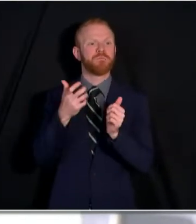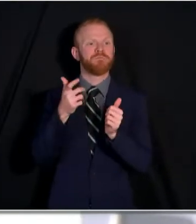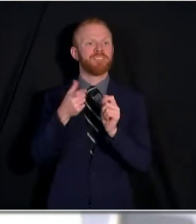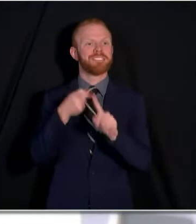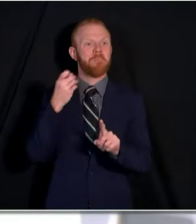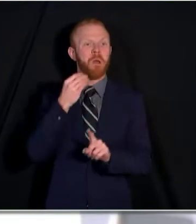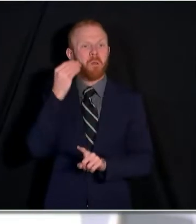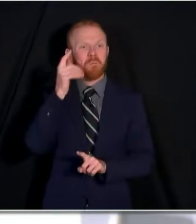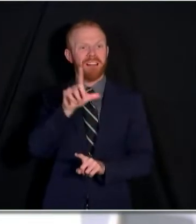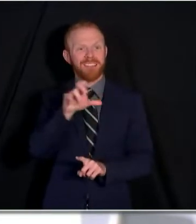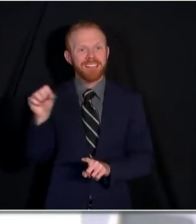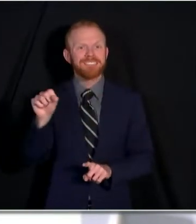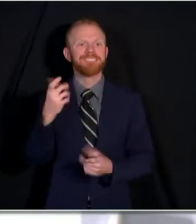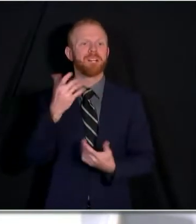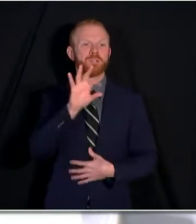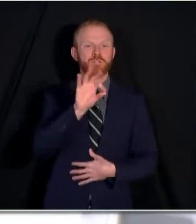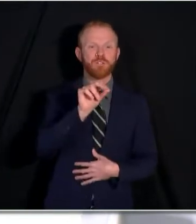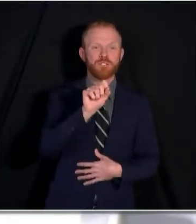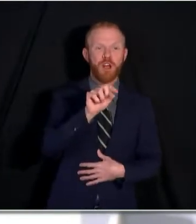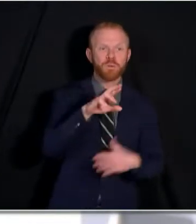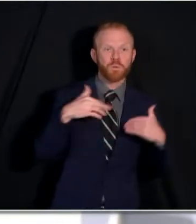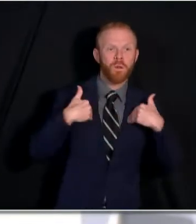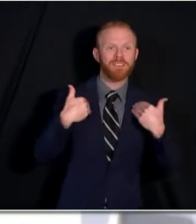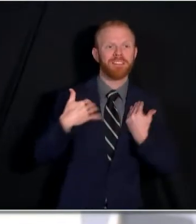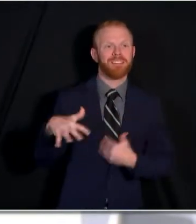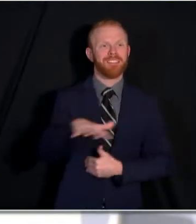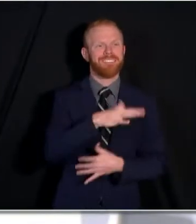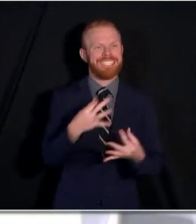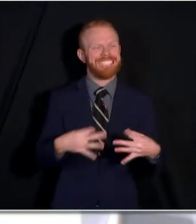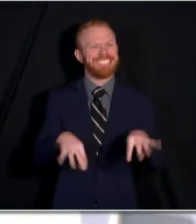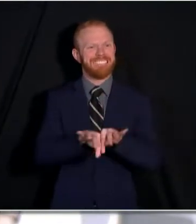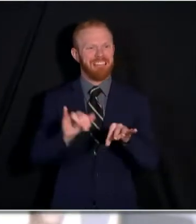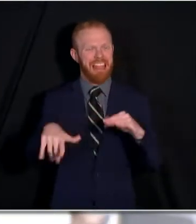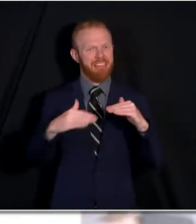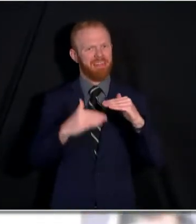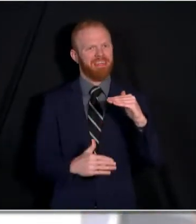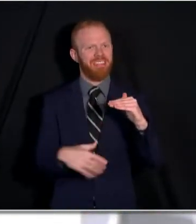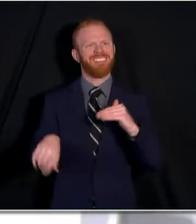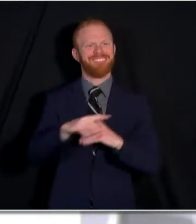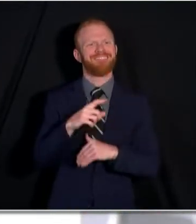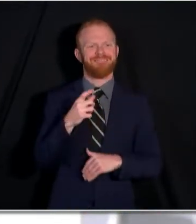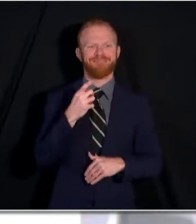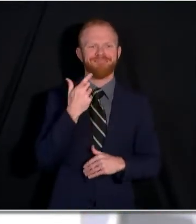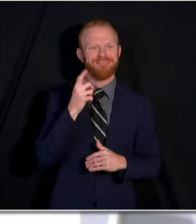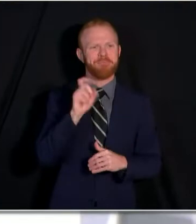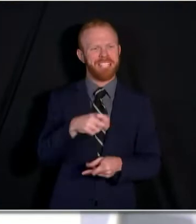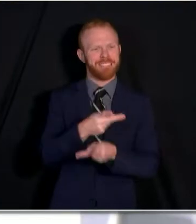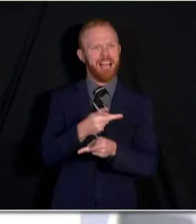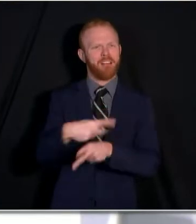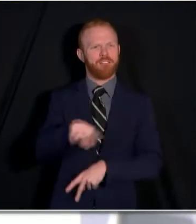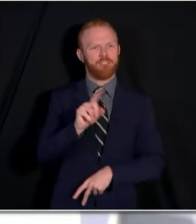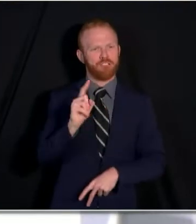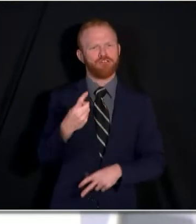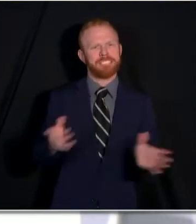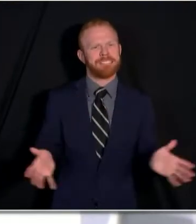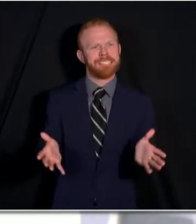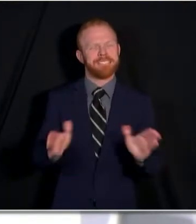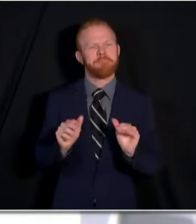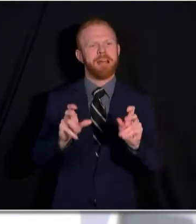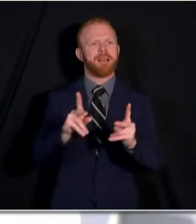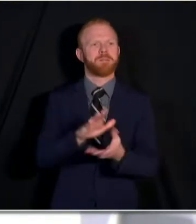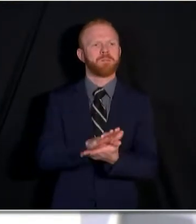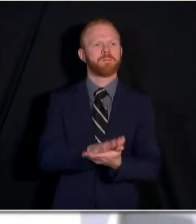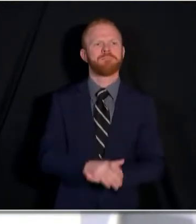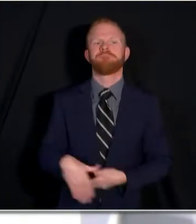is the issue that should define our frame of emphasis, focus, and energy. Thanks, Governor. Josh